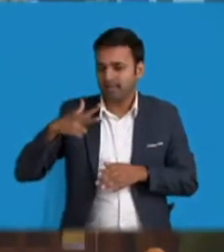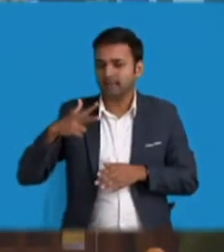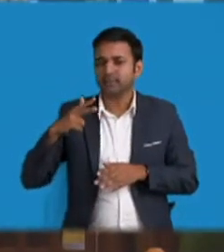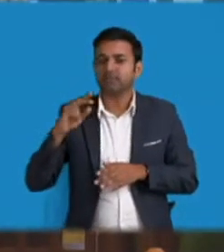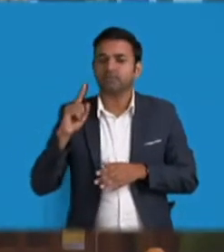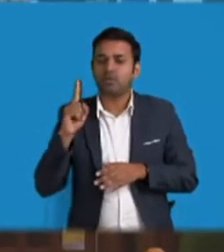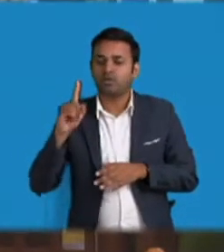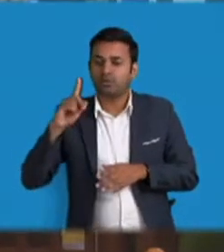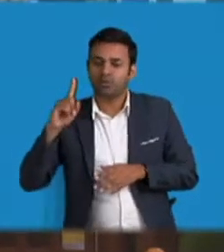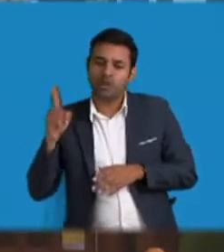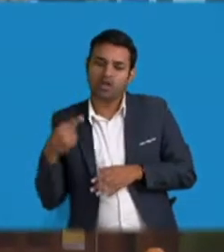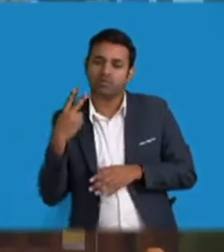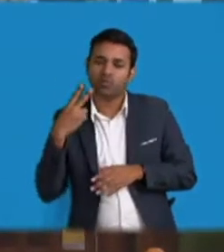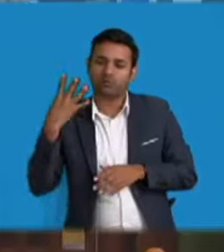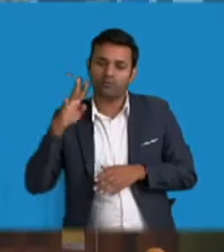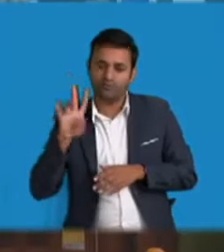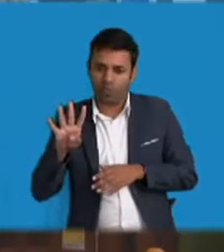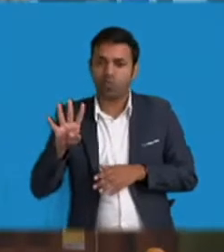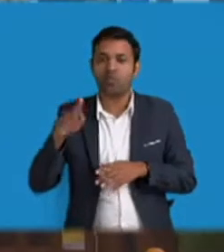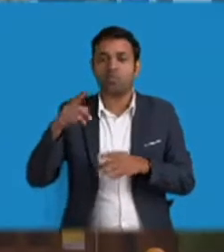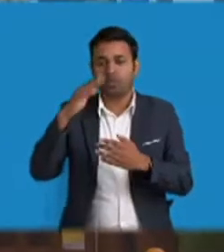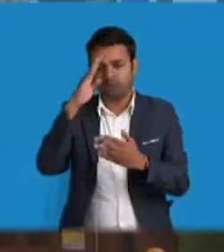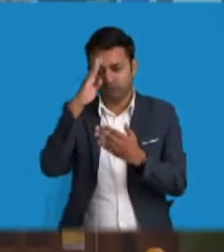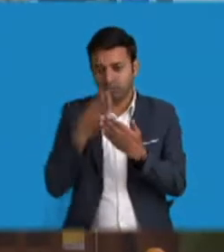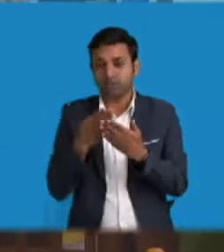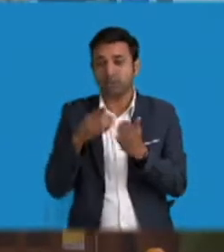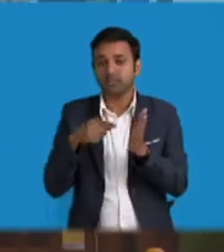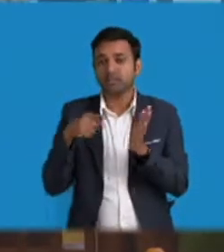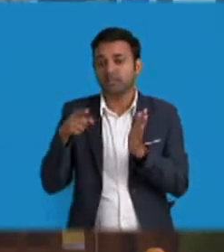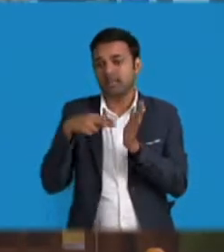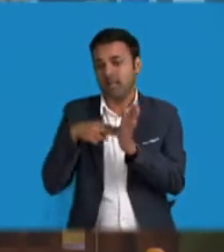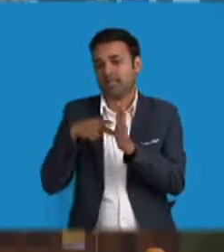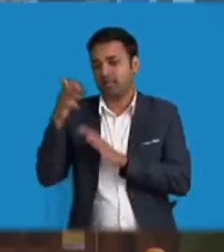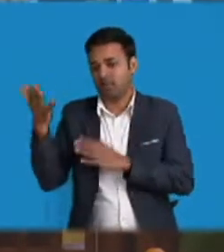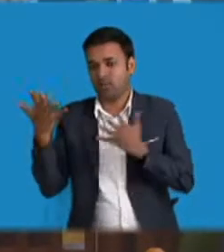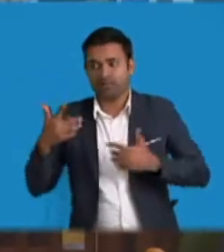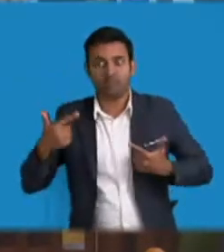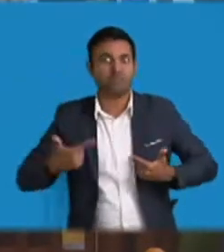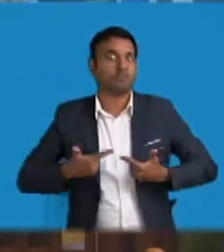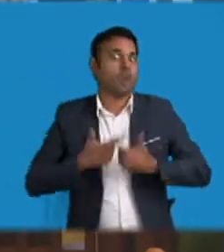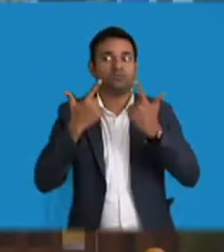1,024 students. And the Nendi campus, we had the largest number of students who did short course,